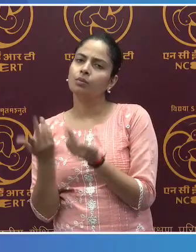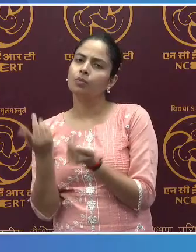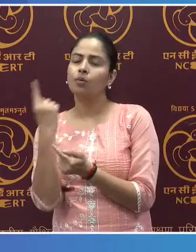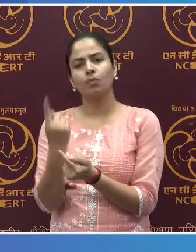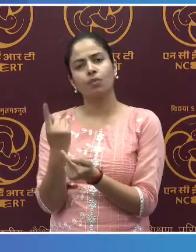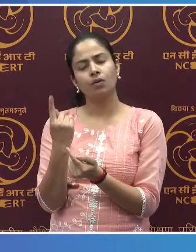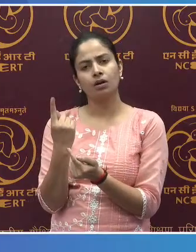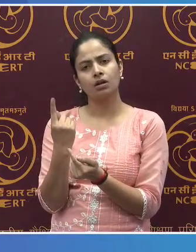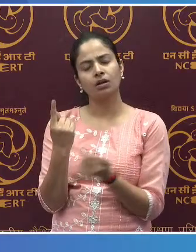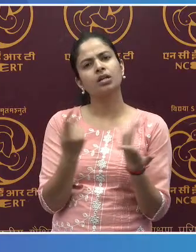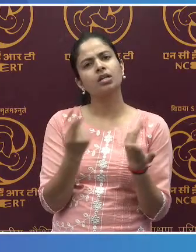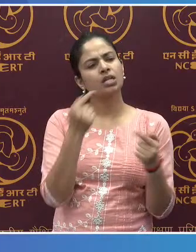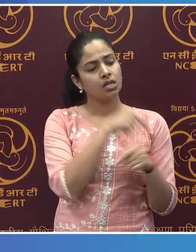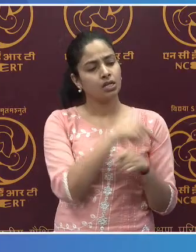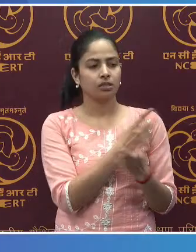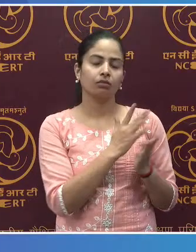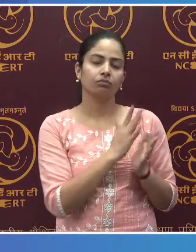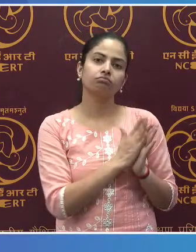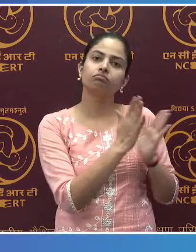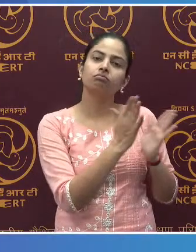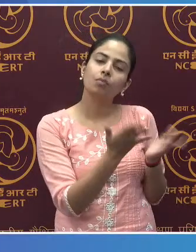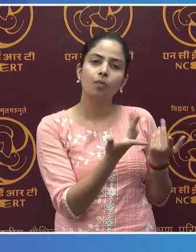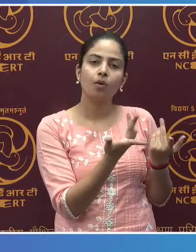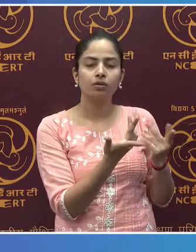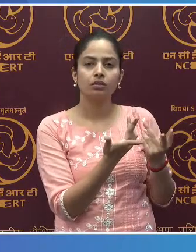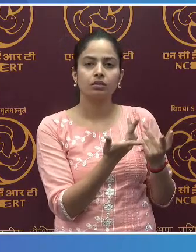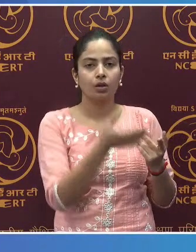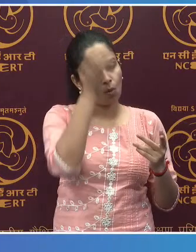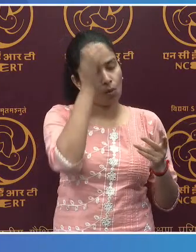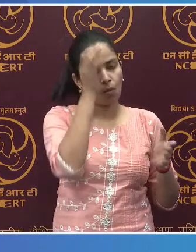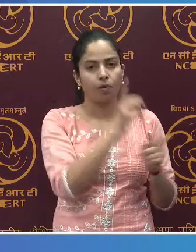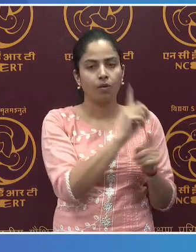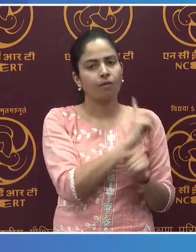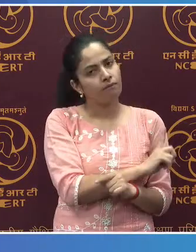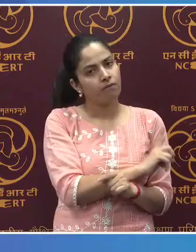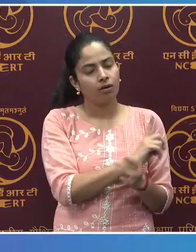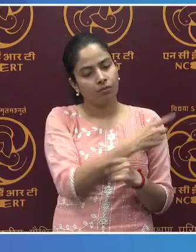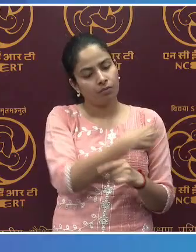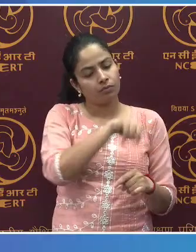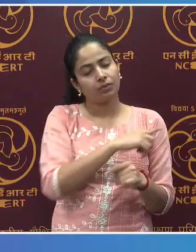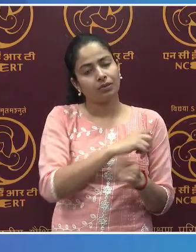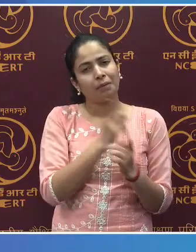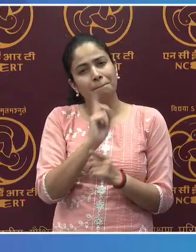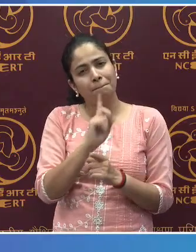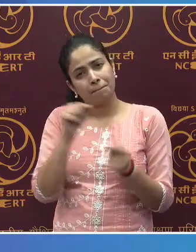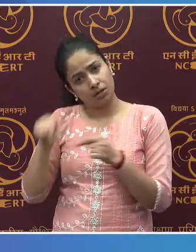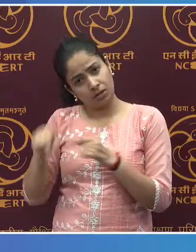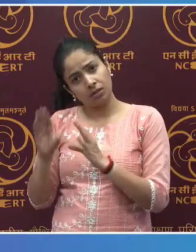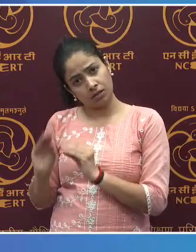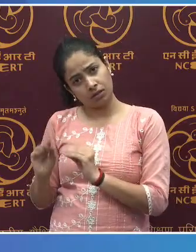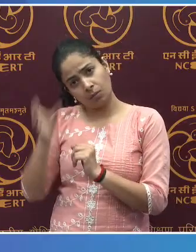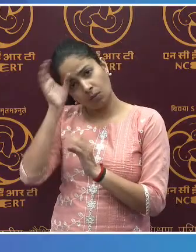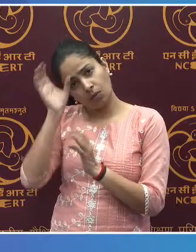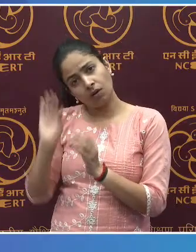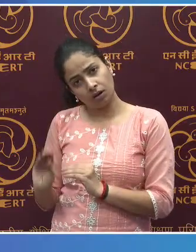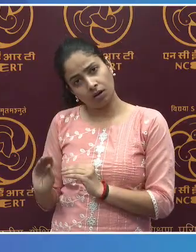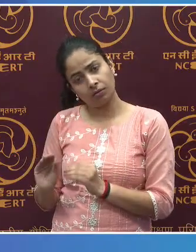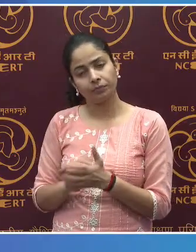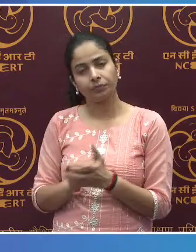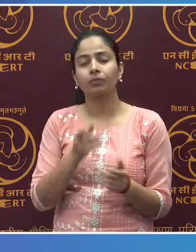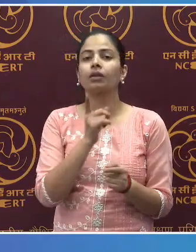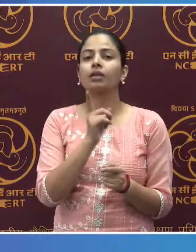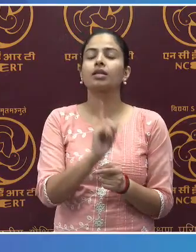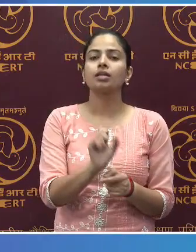what about the content? Yes, how did you manage to club all the content in one single book? Yes, your question is very important. We can say that